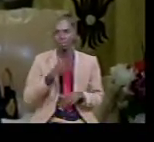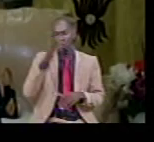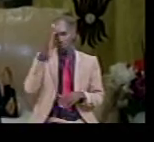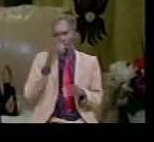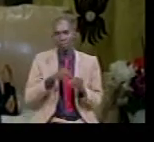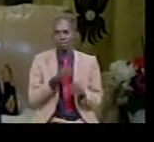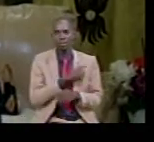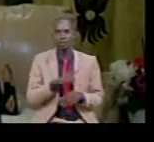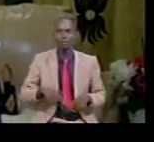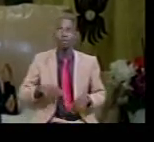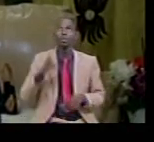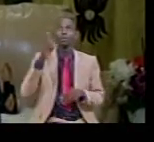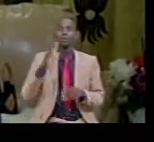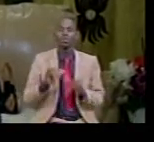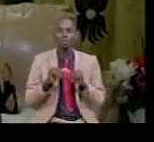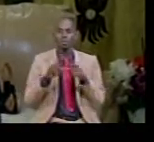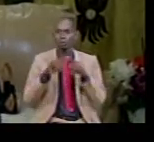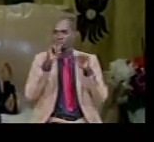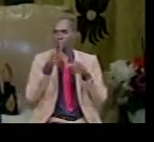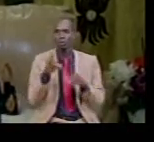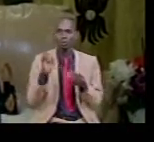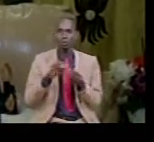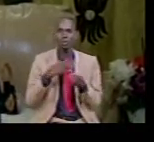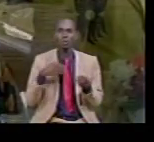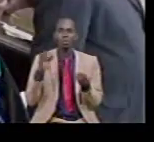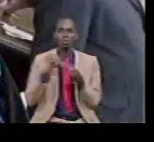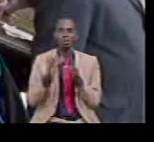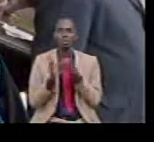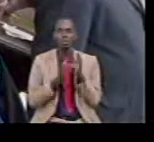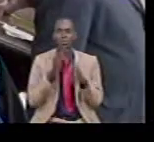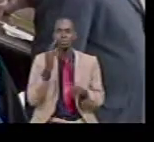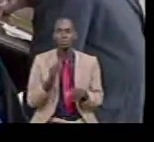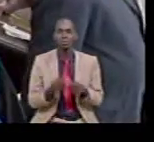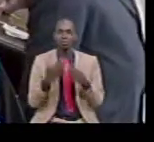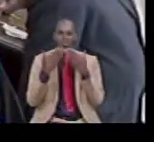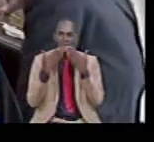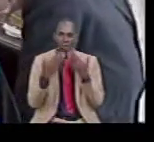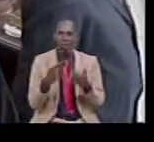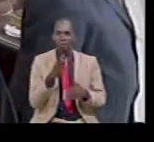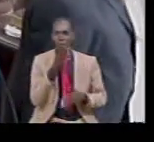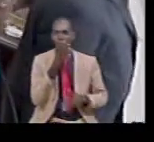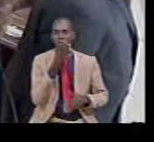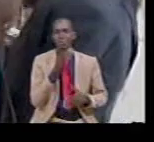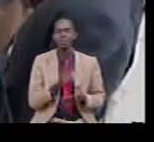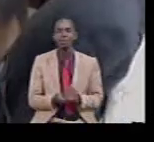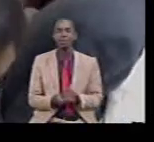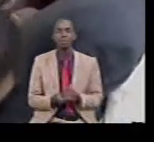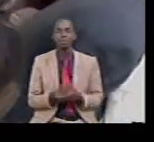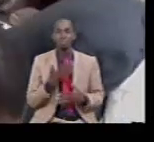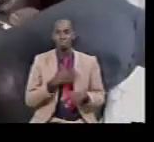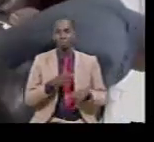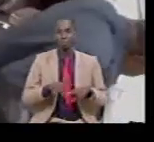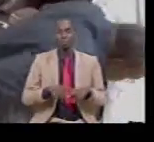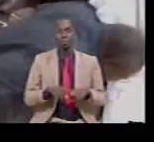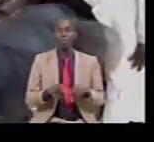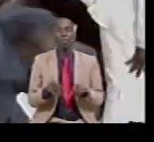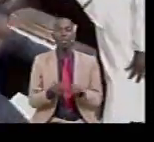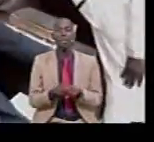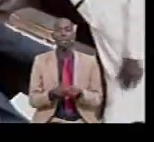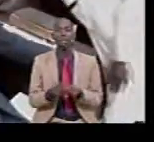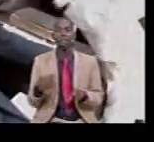continue to bless you more and more in Jesus' name. Thank you, Ma. Let's be seated as we have